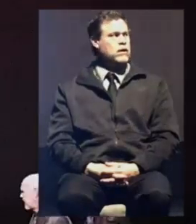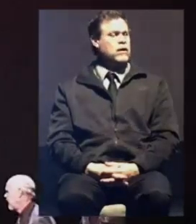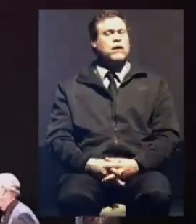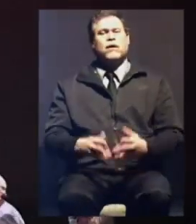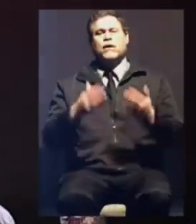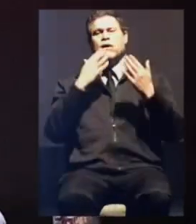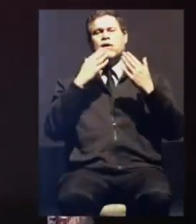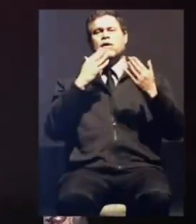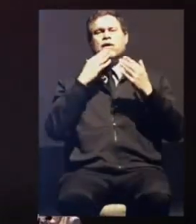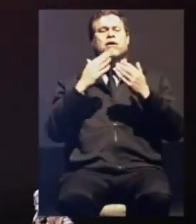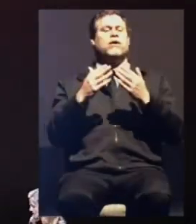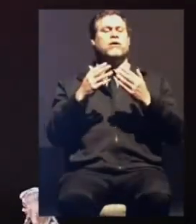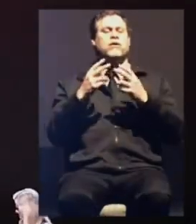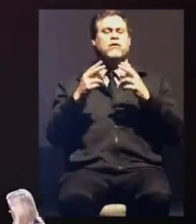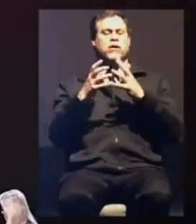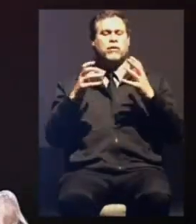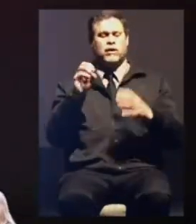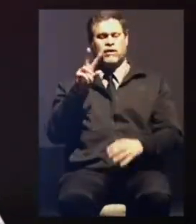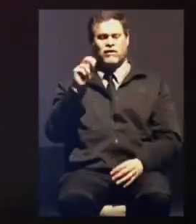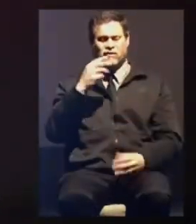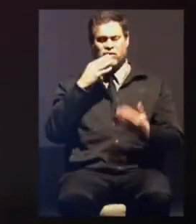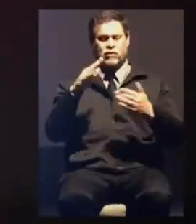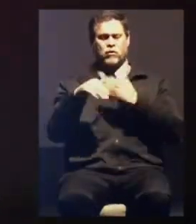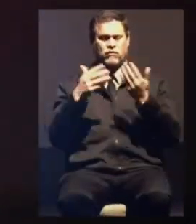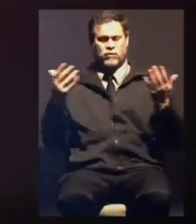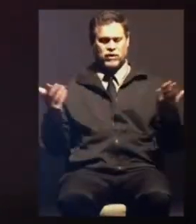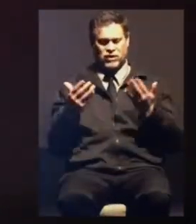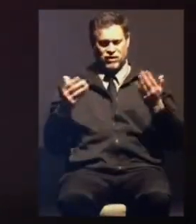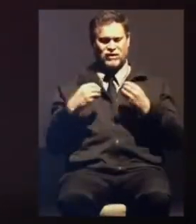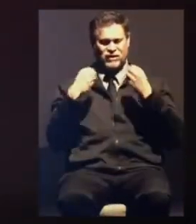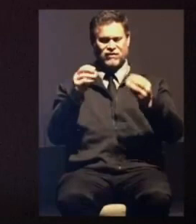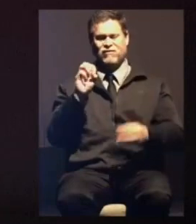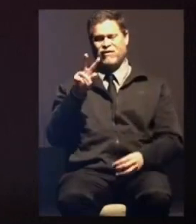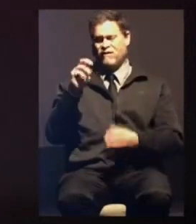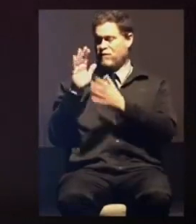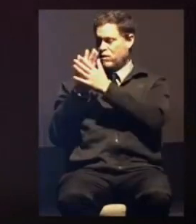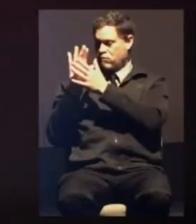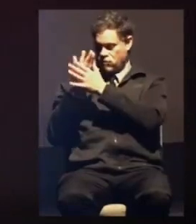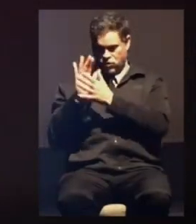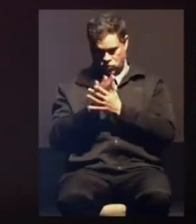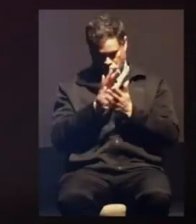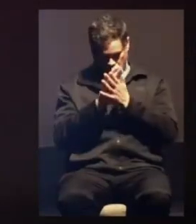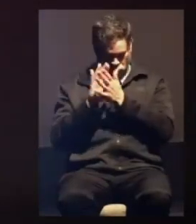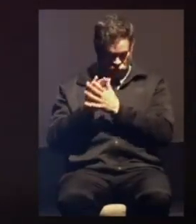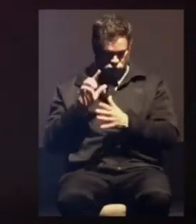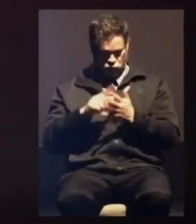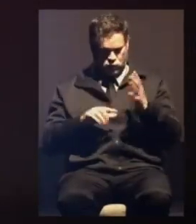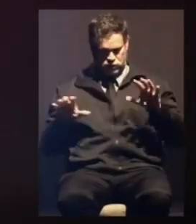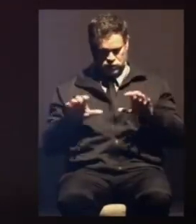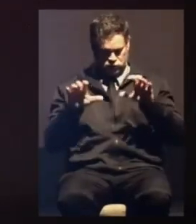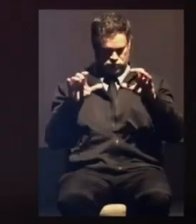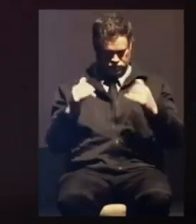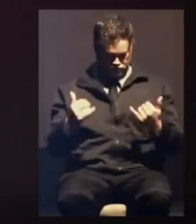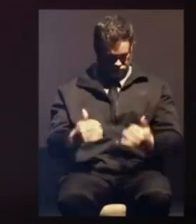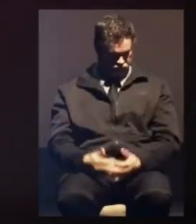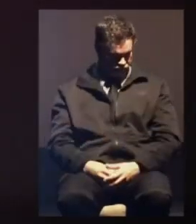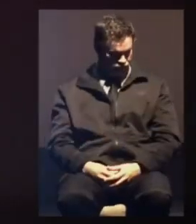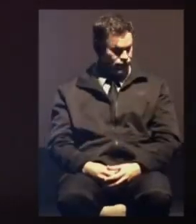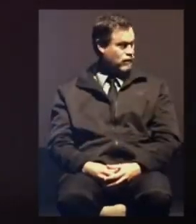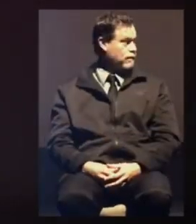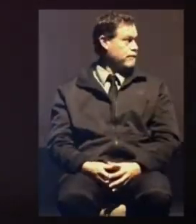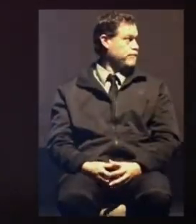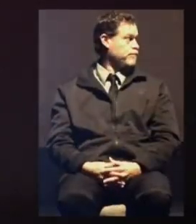Thank you very much, Evan. Thanks to you all for being here. I think let's all give Evan a round of applause for what the job he has done today. Really is